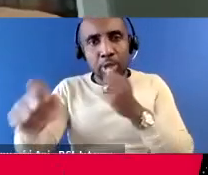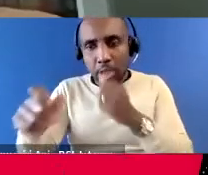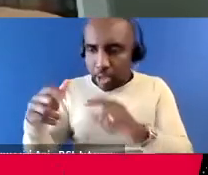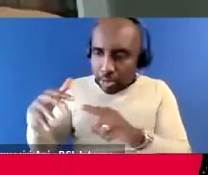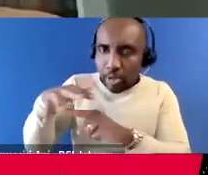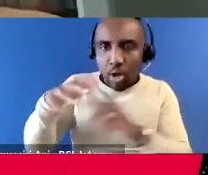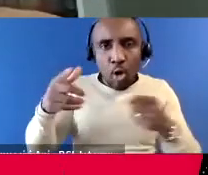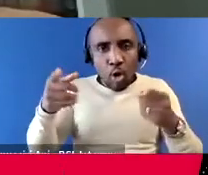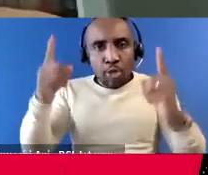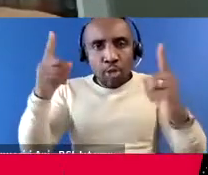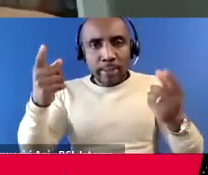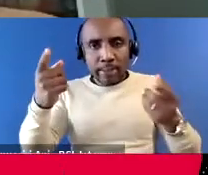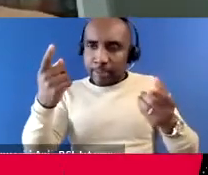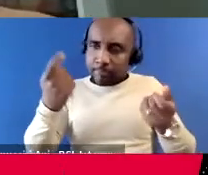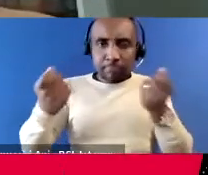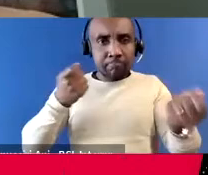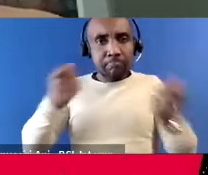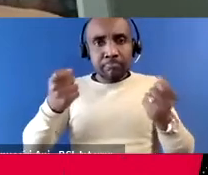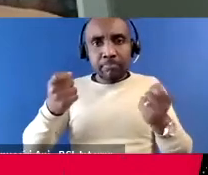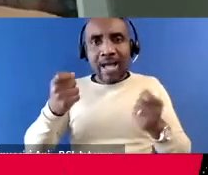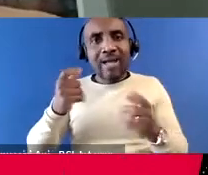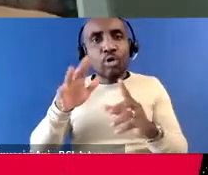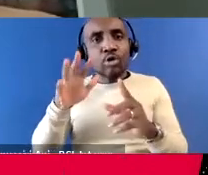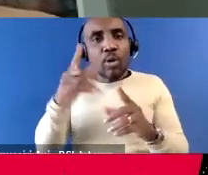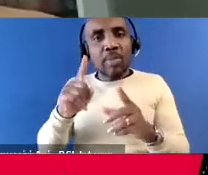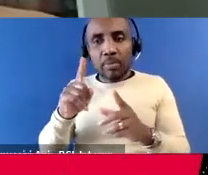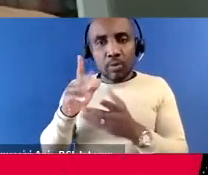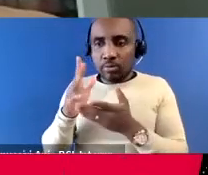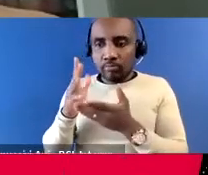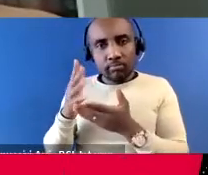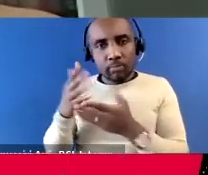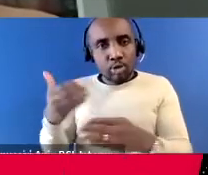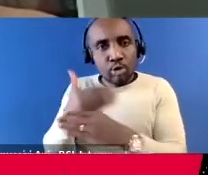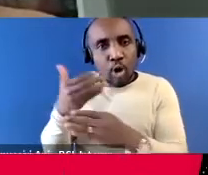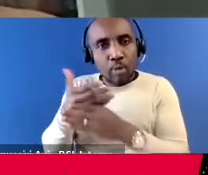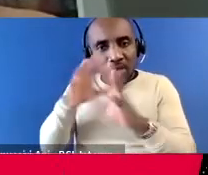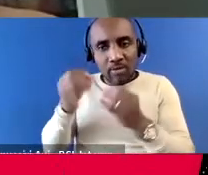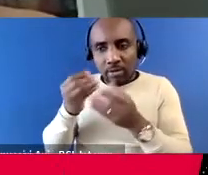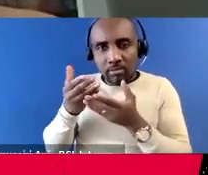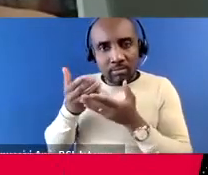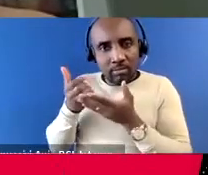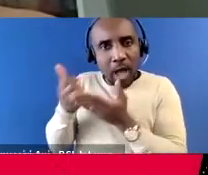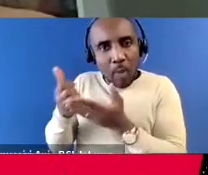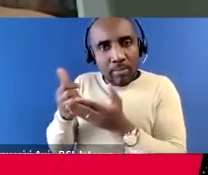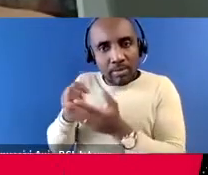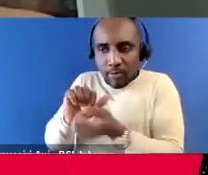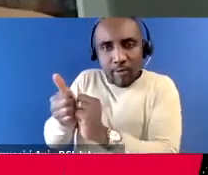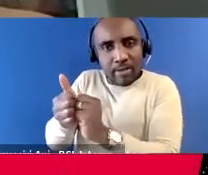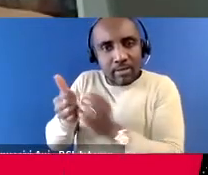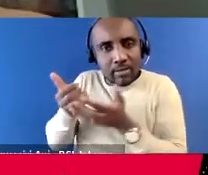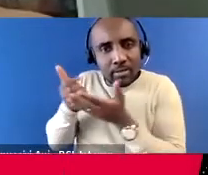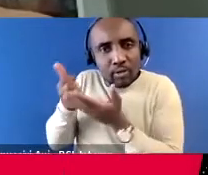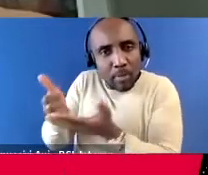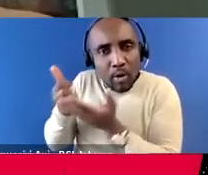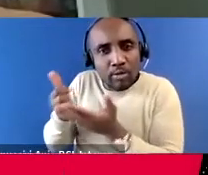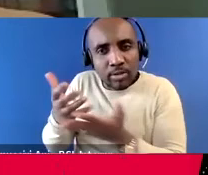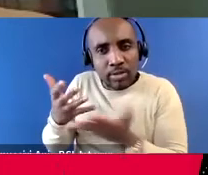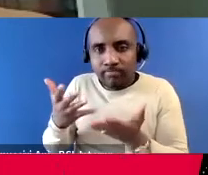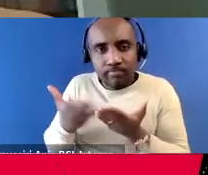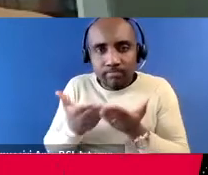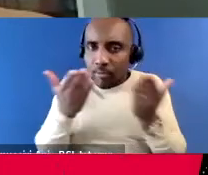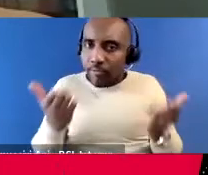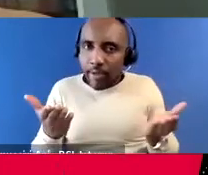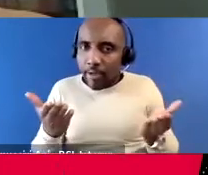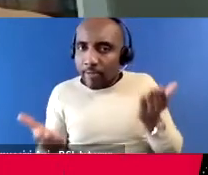with nepotism and corruption really exposing itself at every turn. And now I think it's really fair to say that